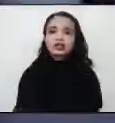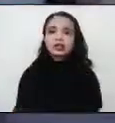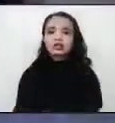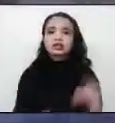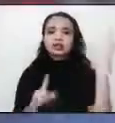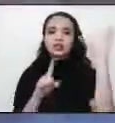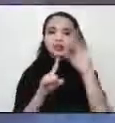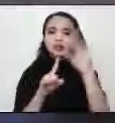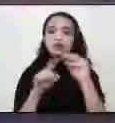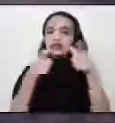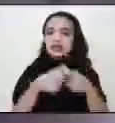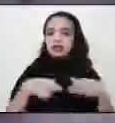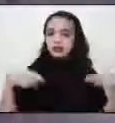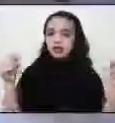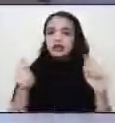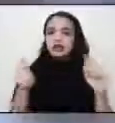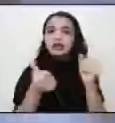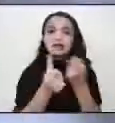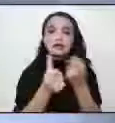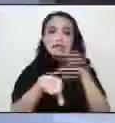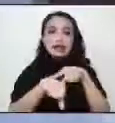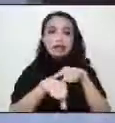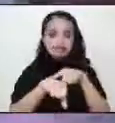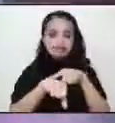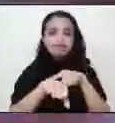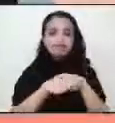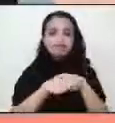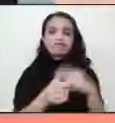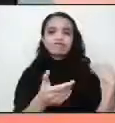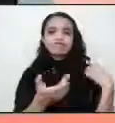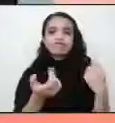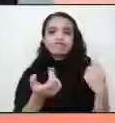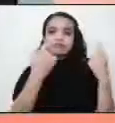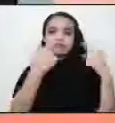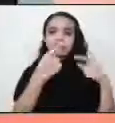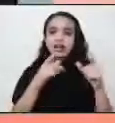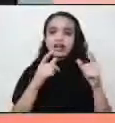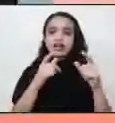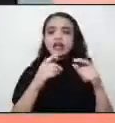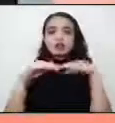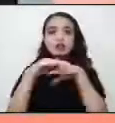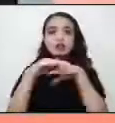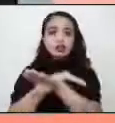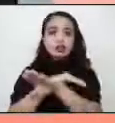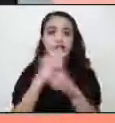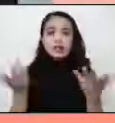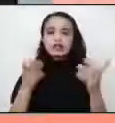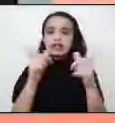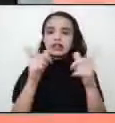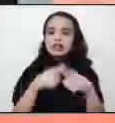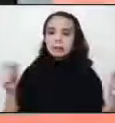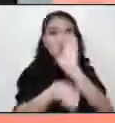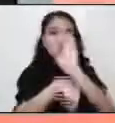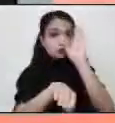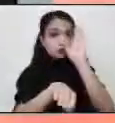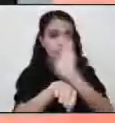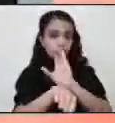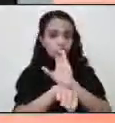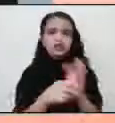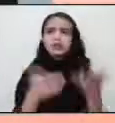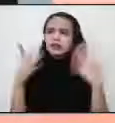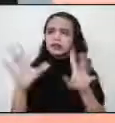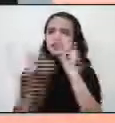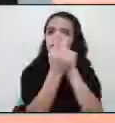sila sa maiksing panahon kung paano mamuhay ang mga Hapon. Yung experience in this film